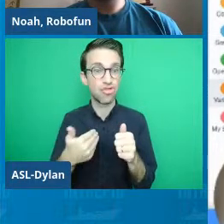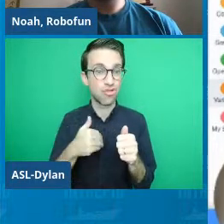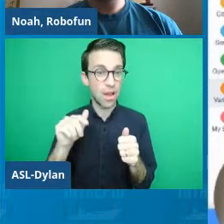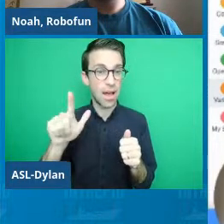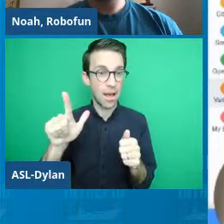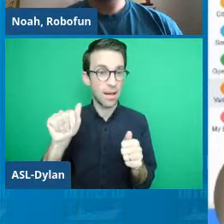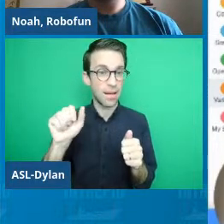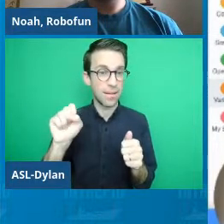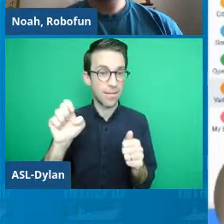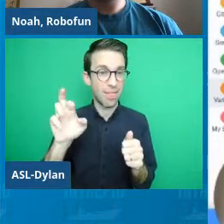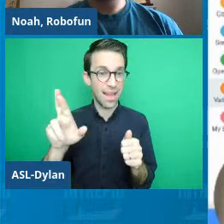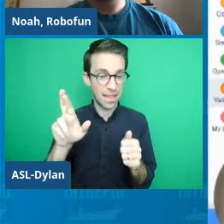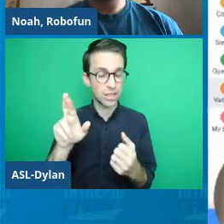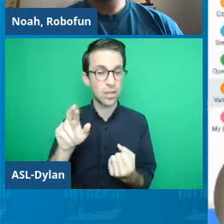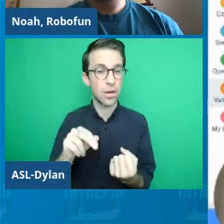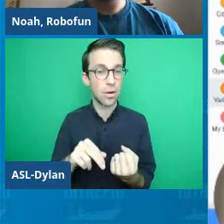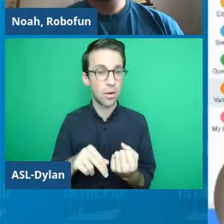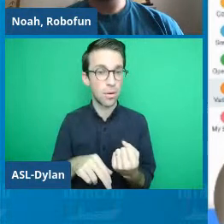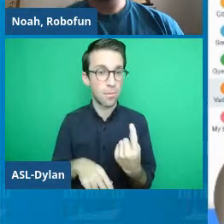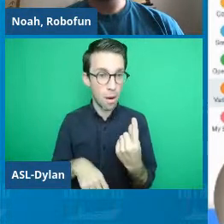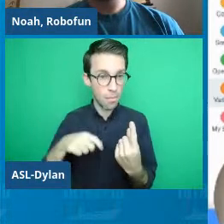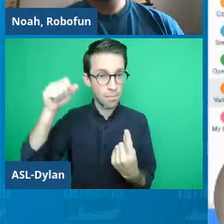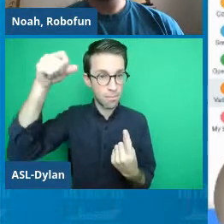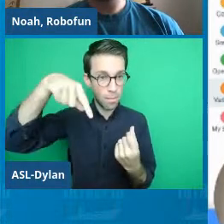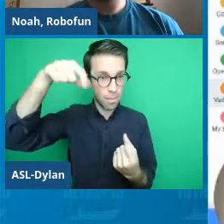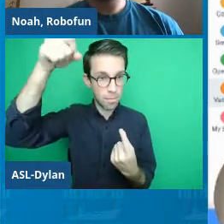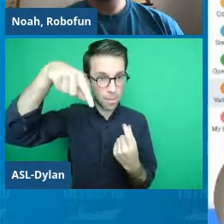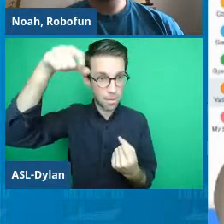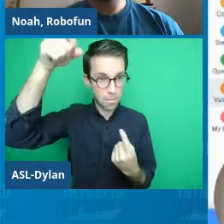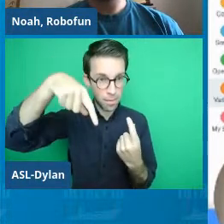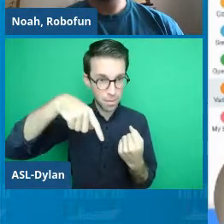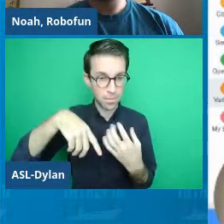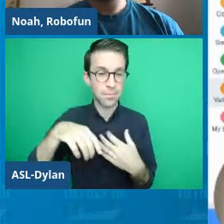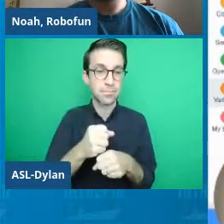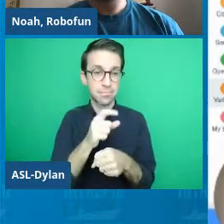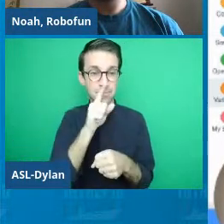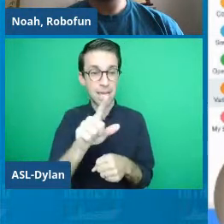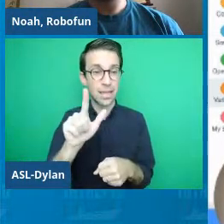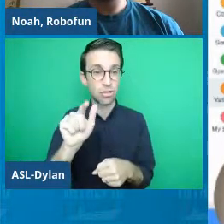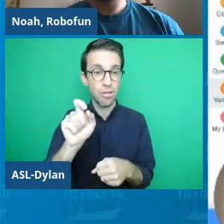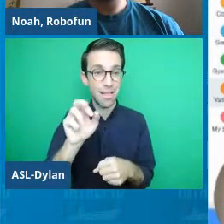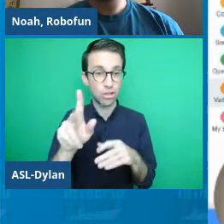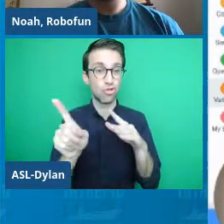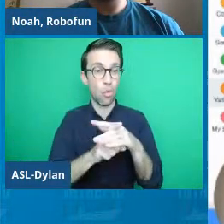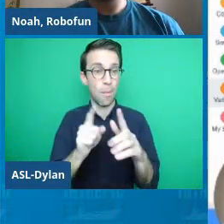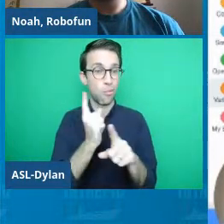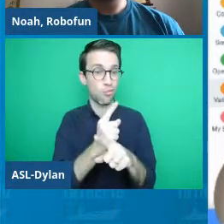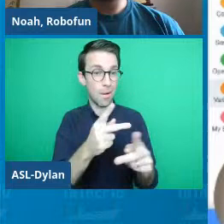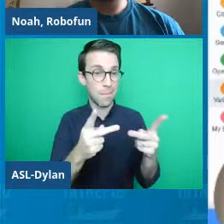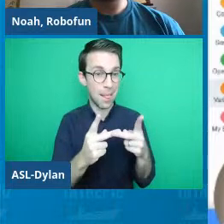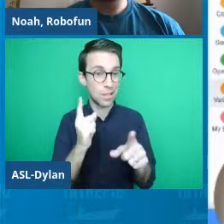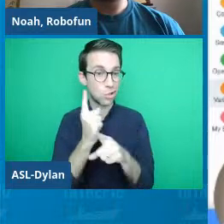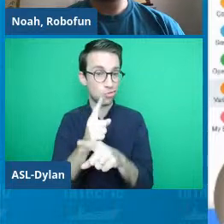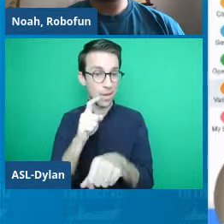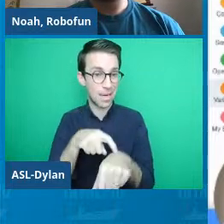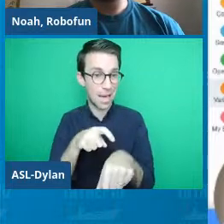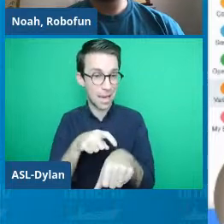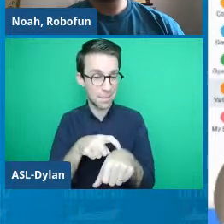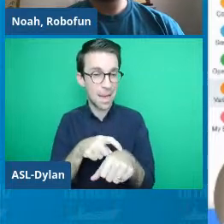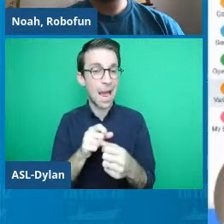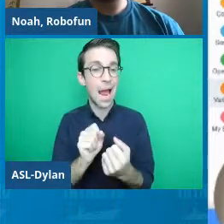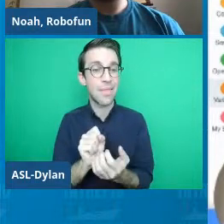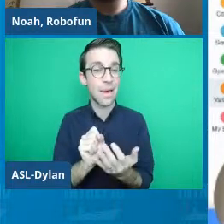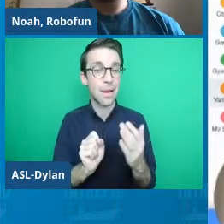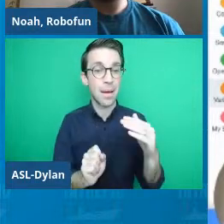both the capacity to move by having them appear in the right place at the right time, and then move upward or downward until